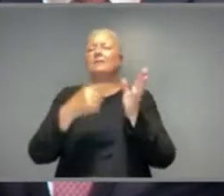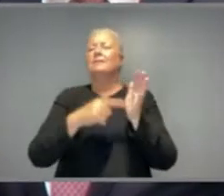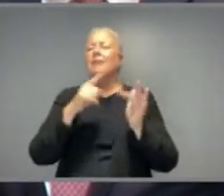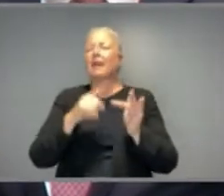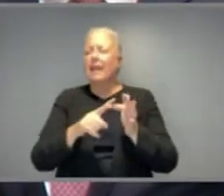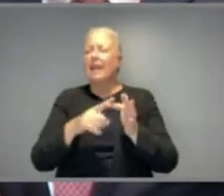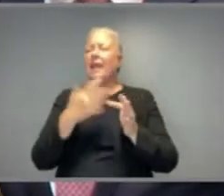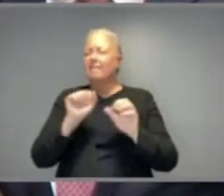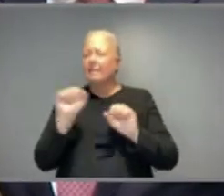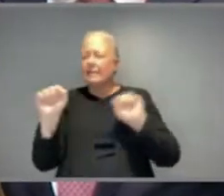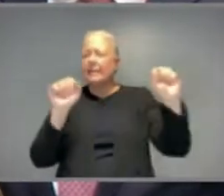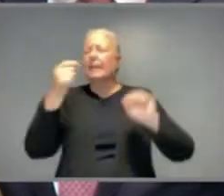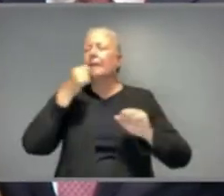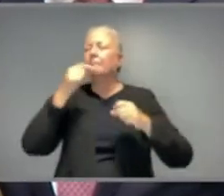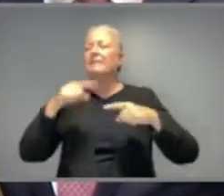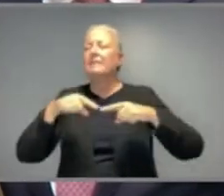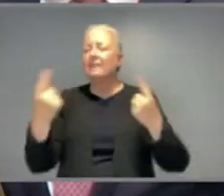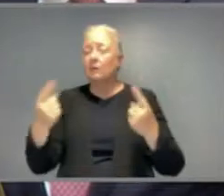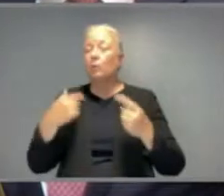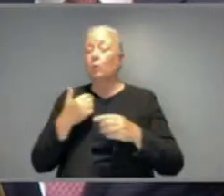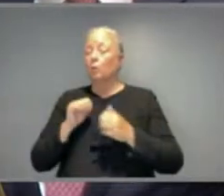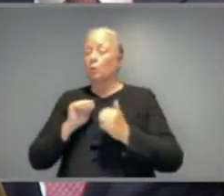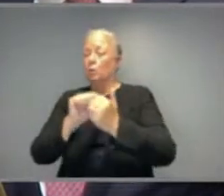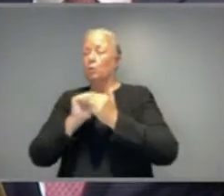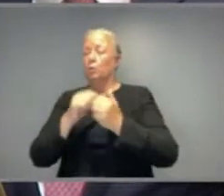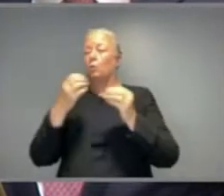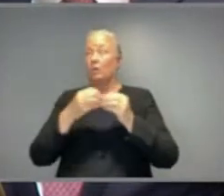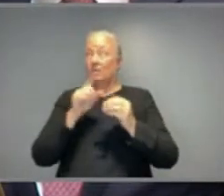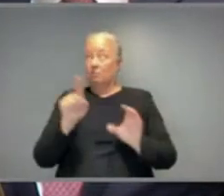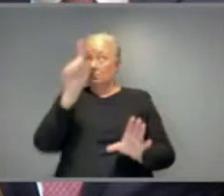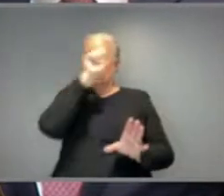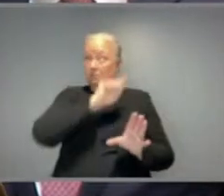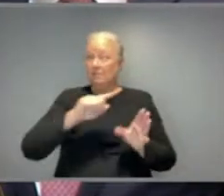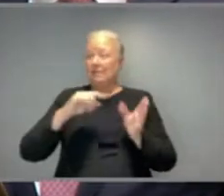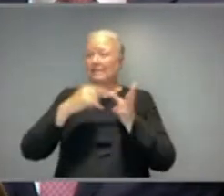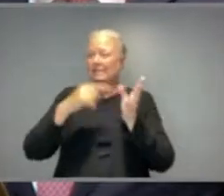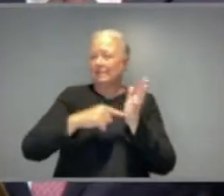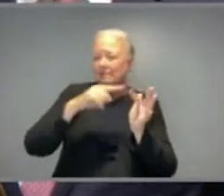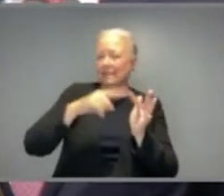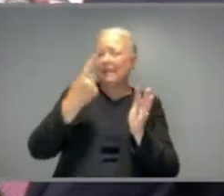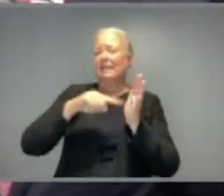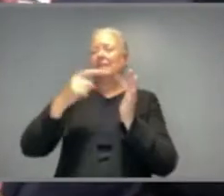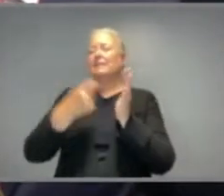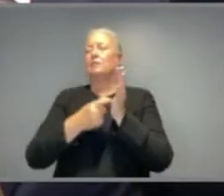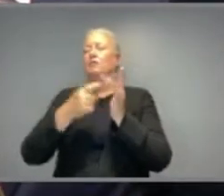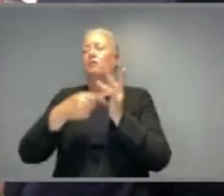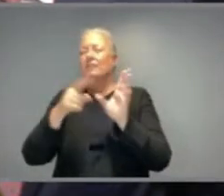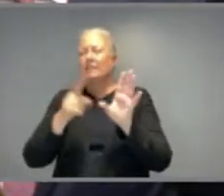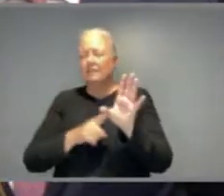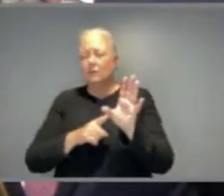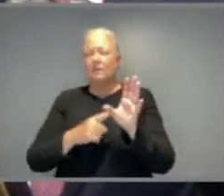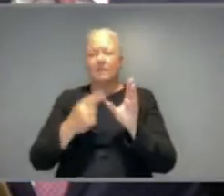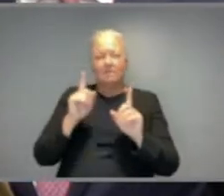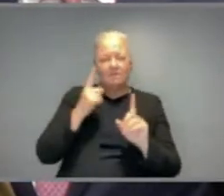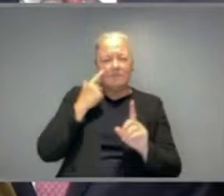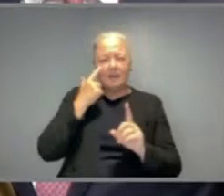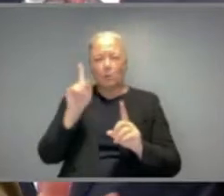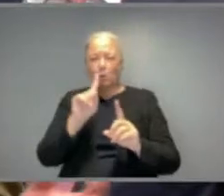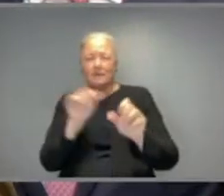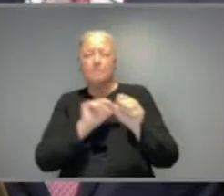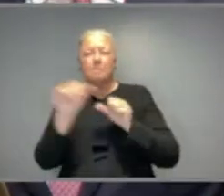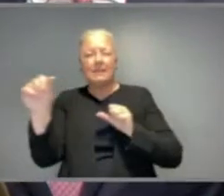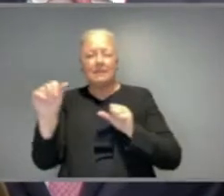booking systems. We're working closely with the states and territories constantly to try and refine best practice across those systems.